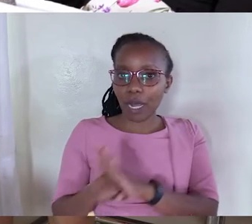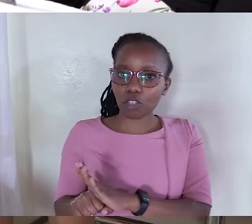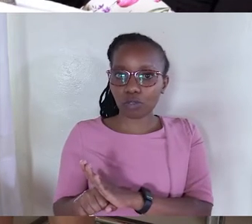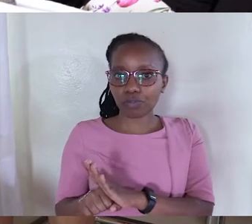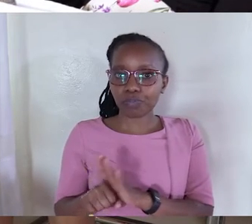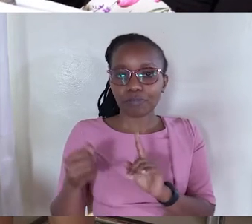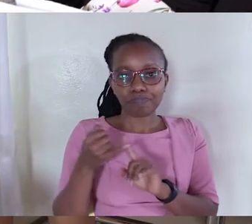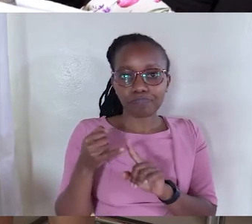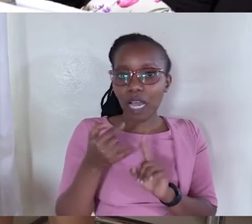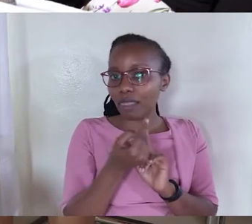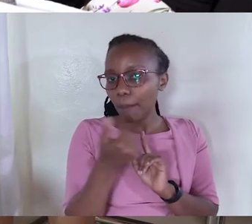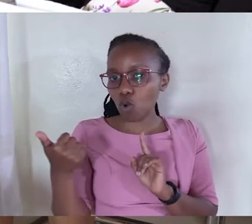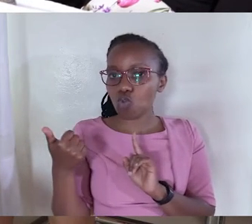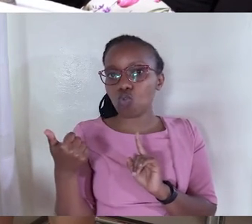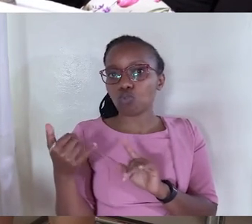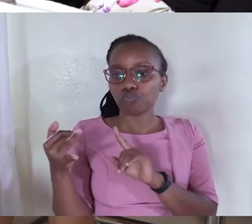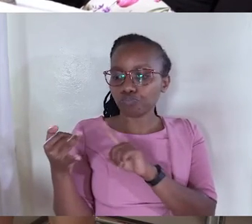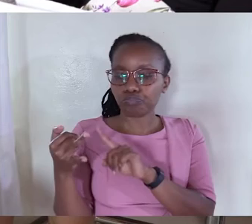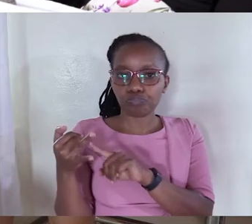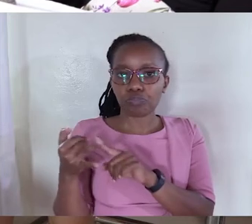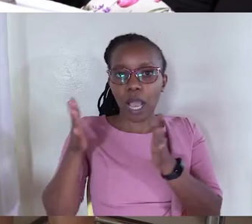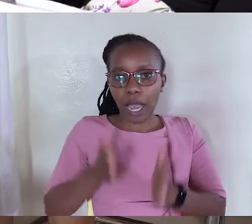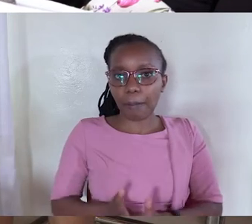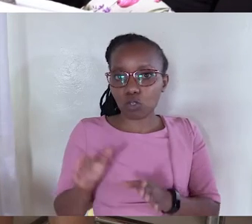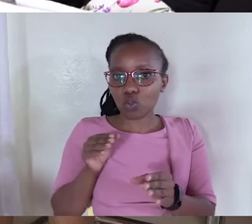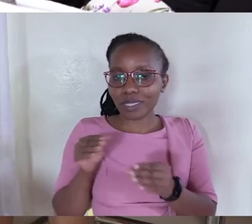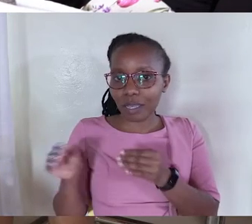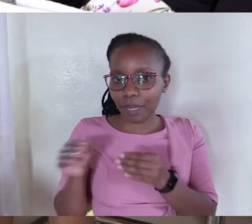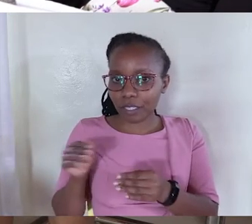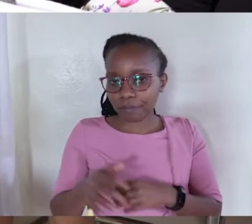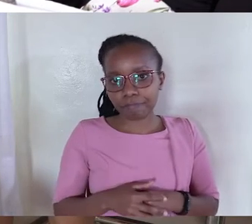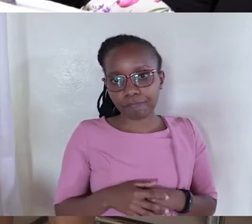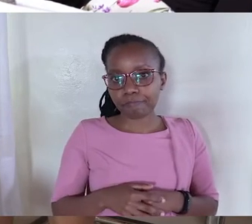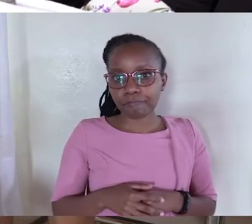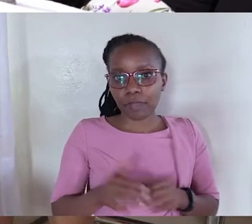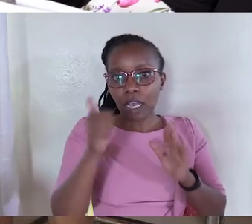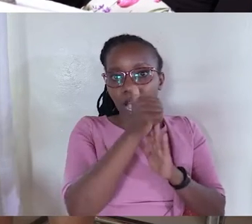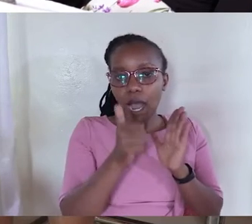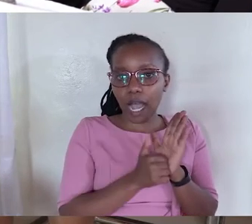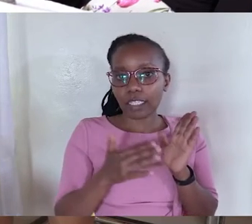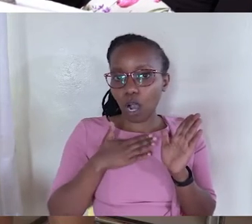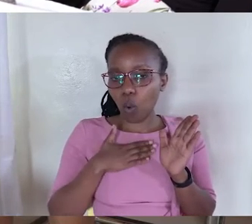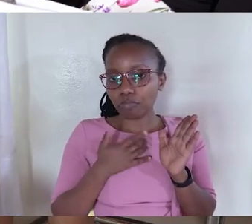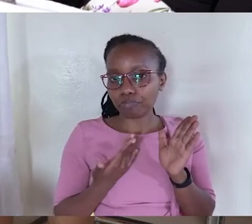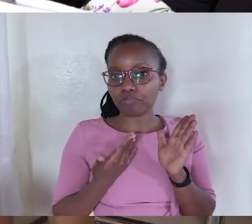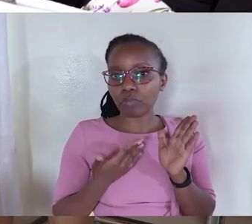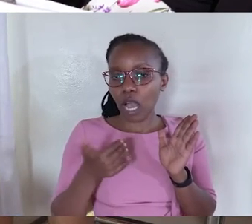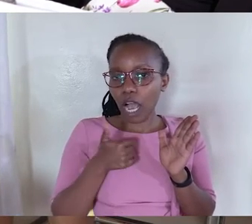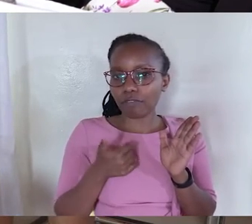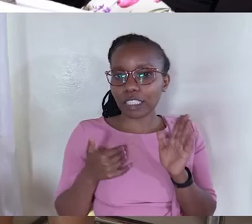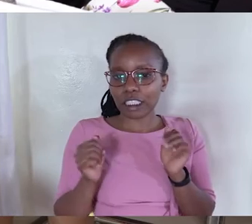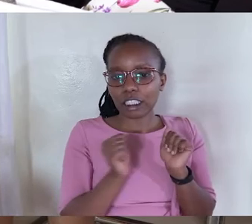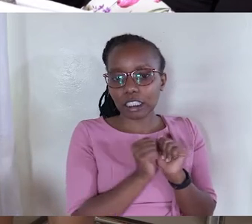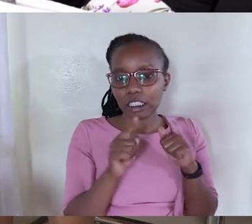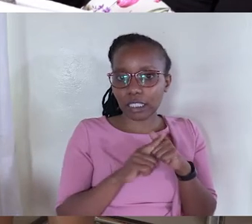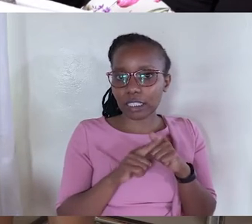the minority, and also the persons with disabilities. Now, when you look at our act, we have a total of